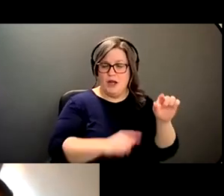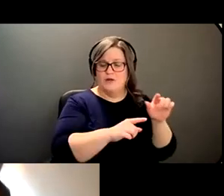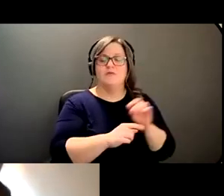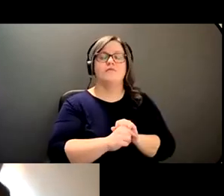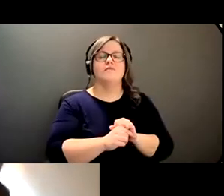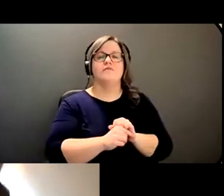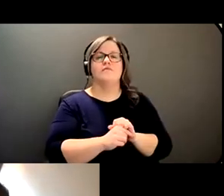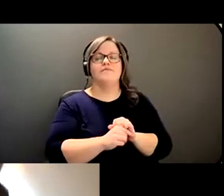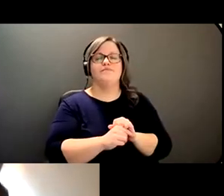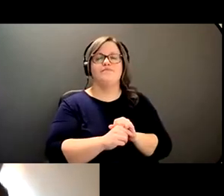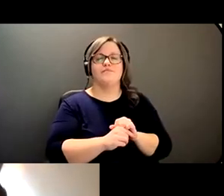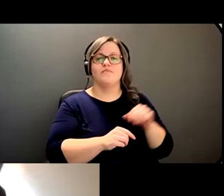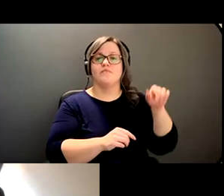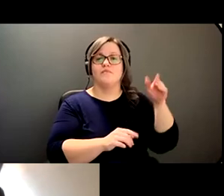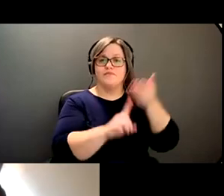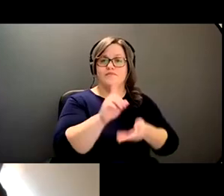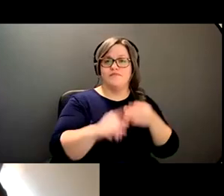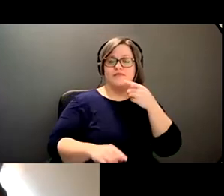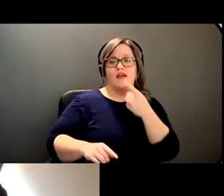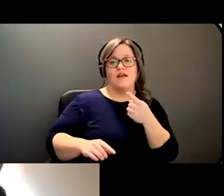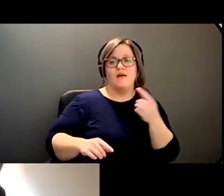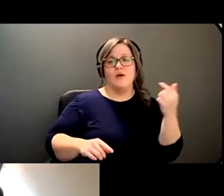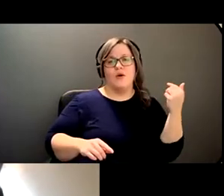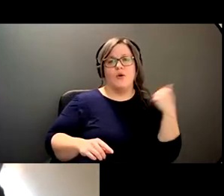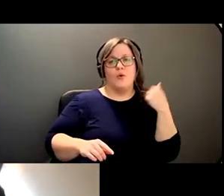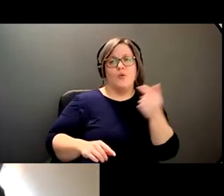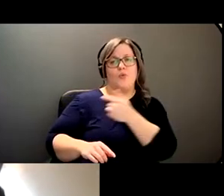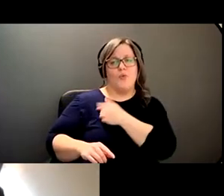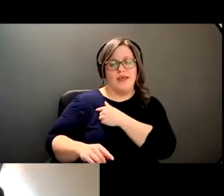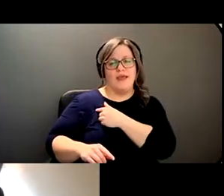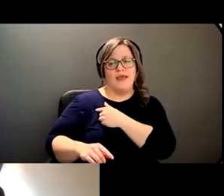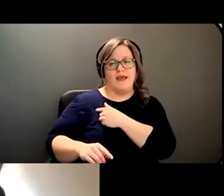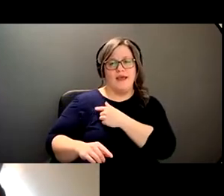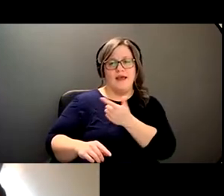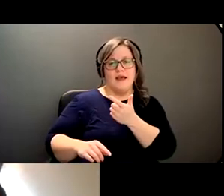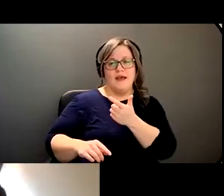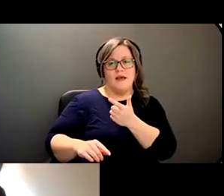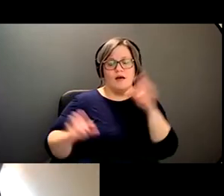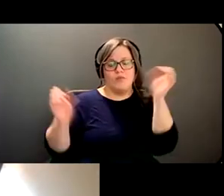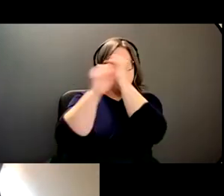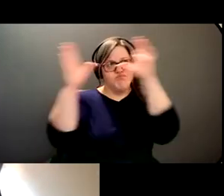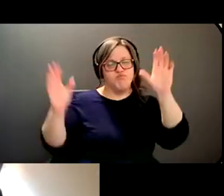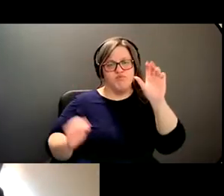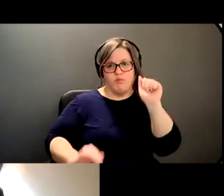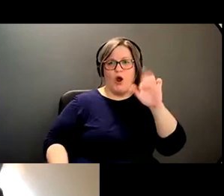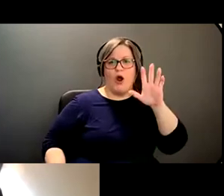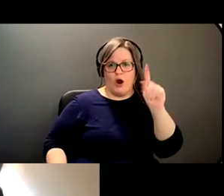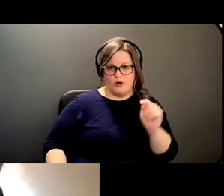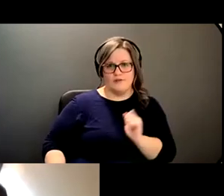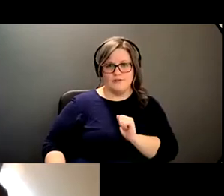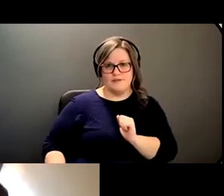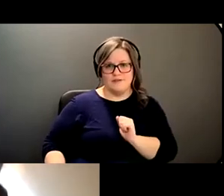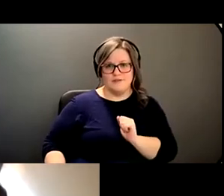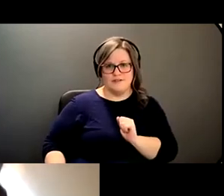or to think of anything as art, but you're able to see it, like I was kind of describing, with